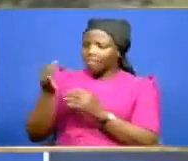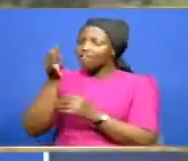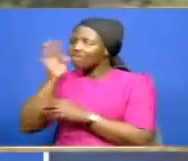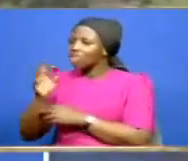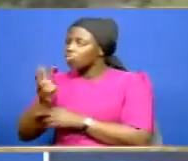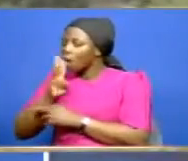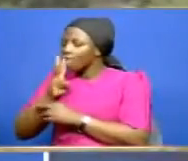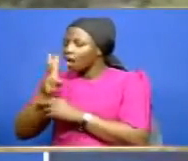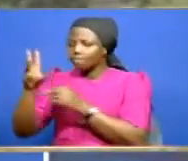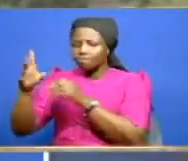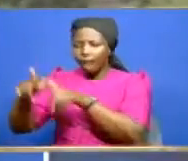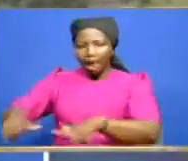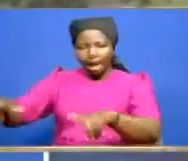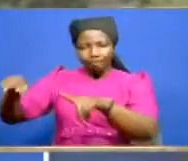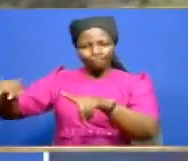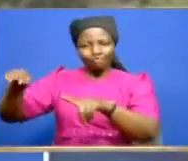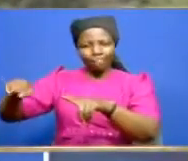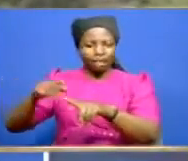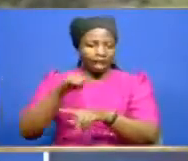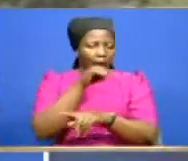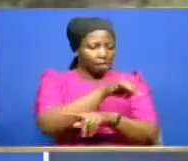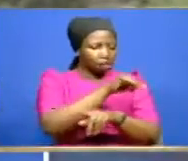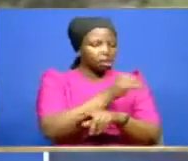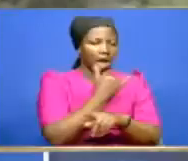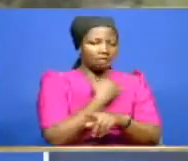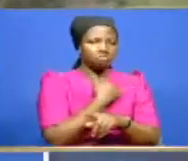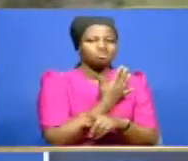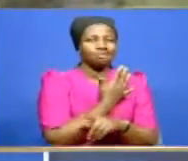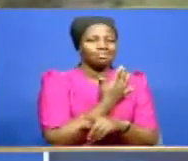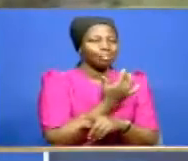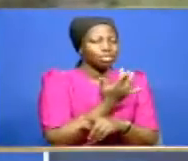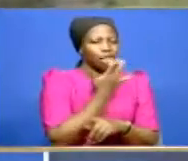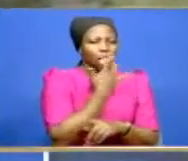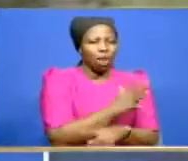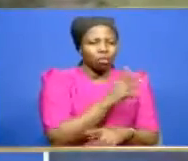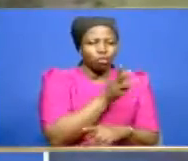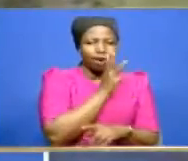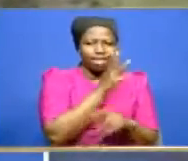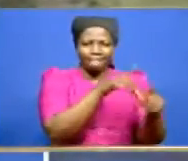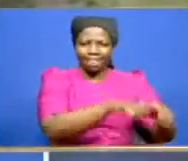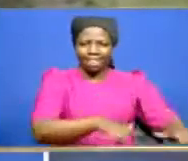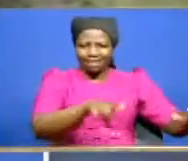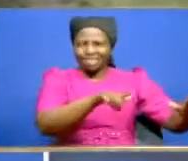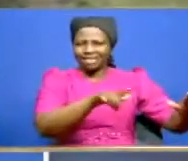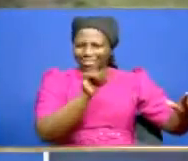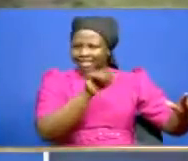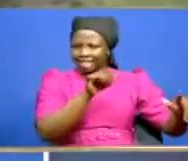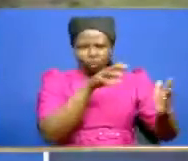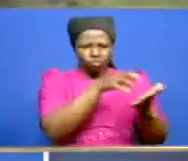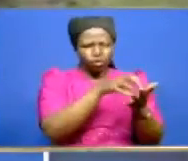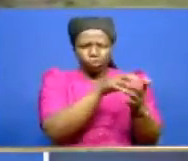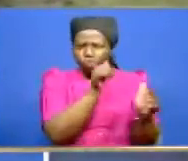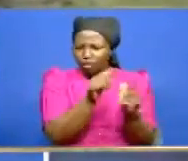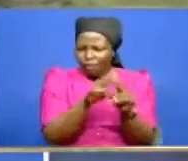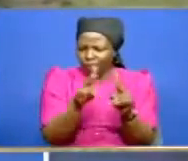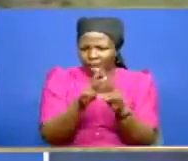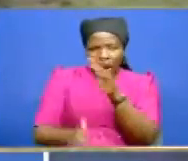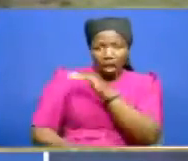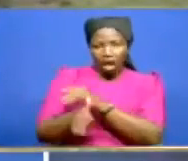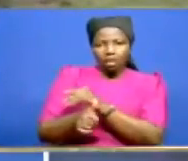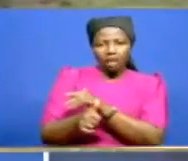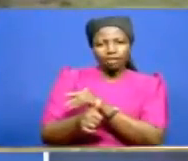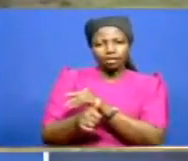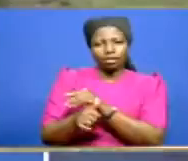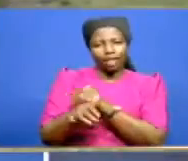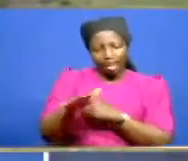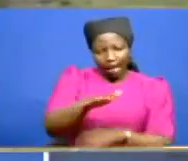up there we have a saltwater lake. It is a phenomenon which is so dangerous that the ecosystem